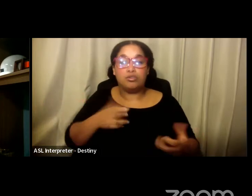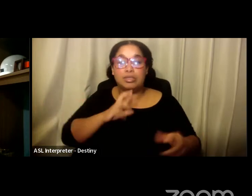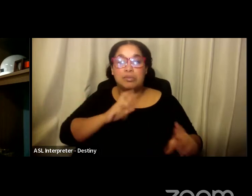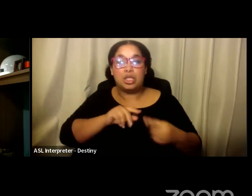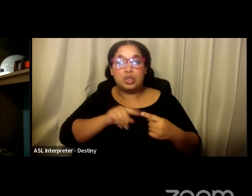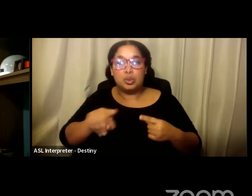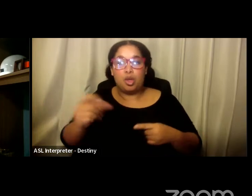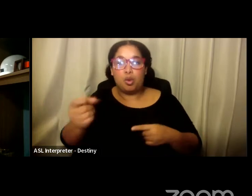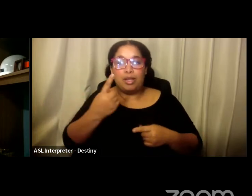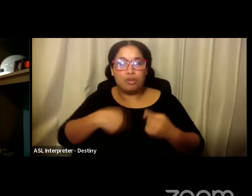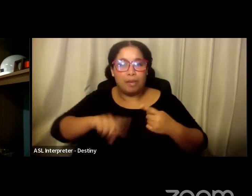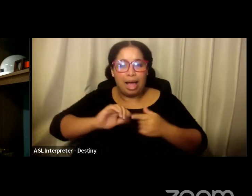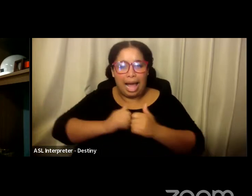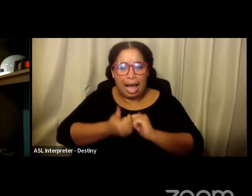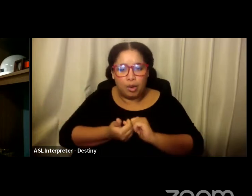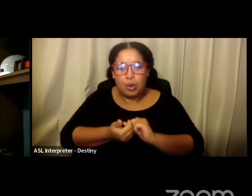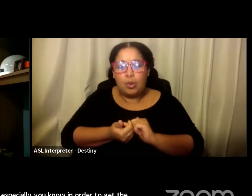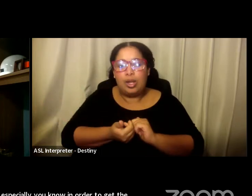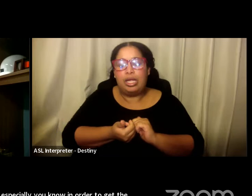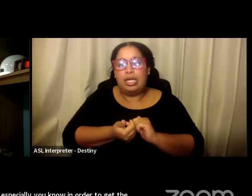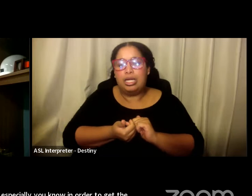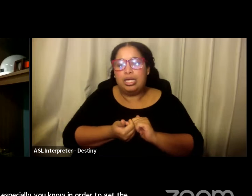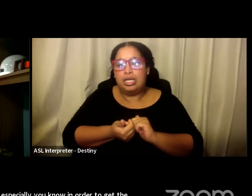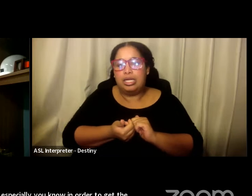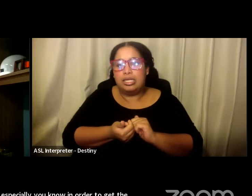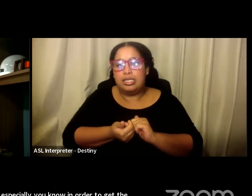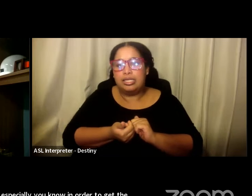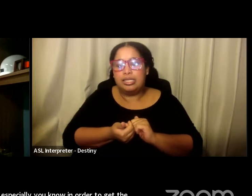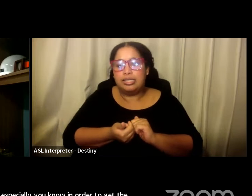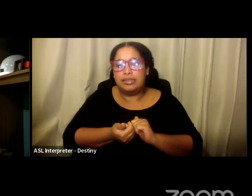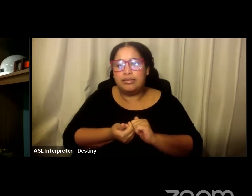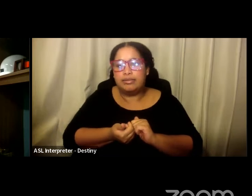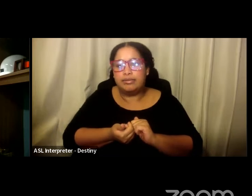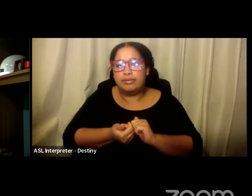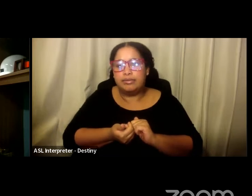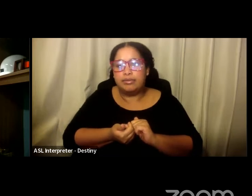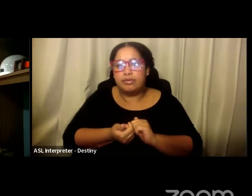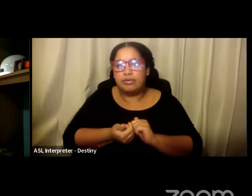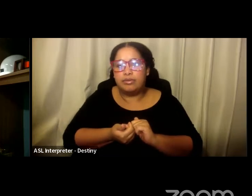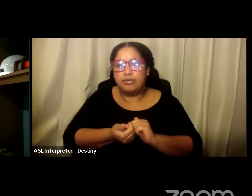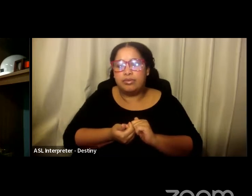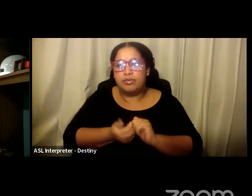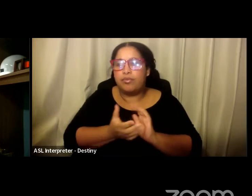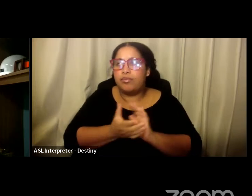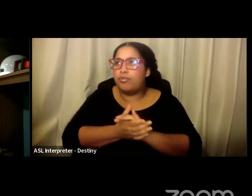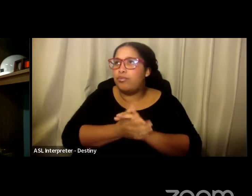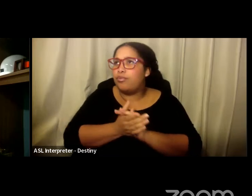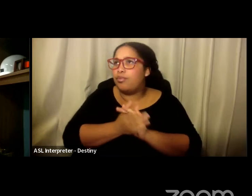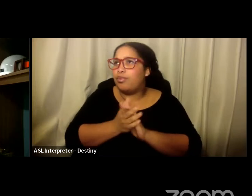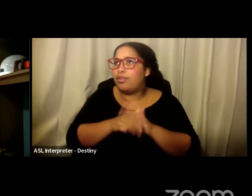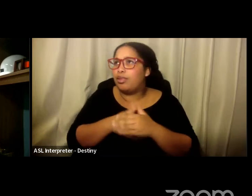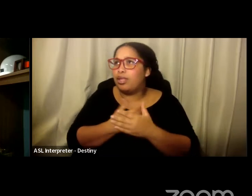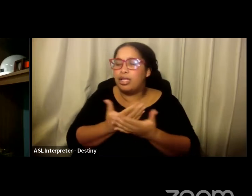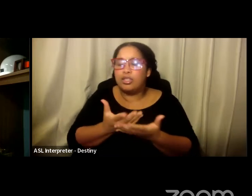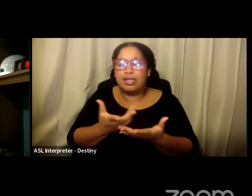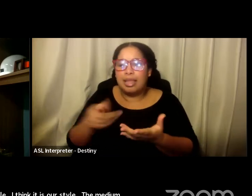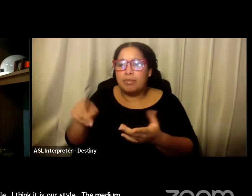to this question about how do we get people to, I don't know, I guess roll